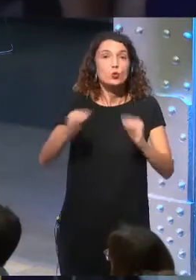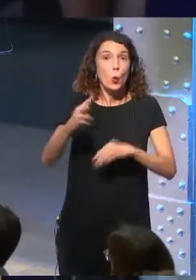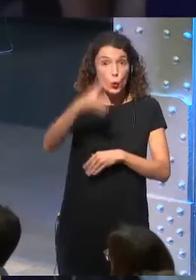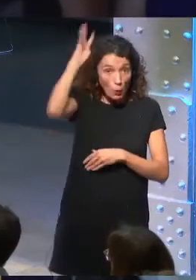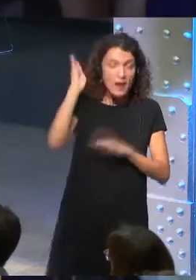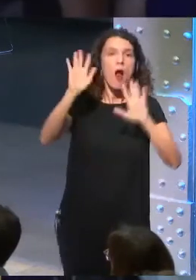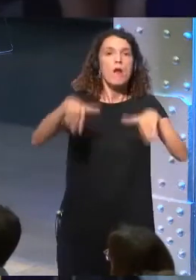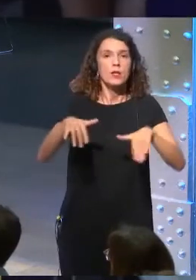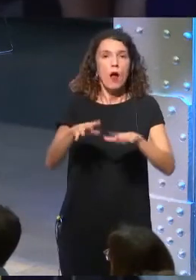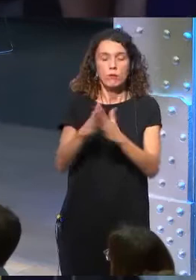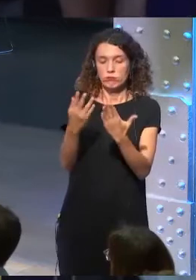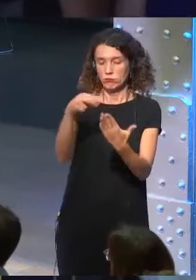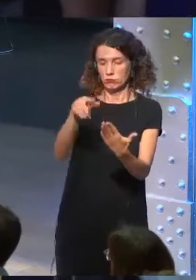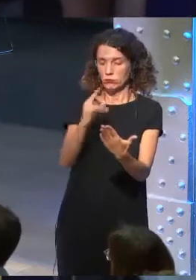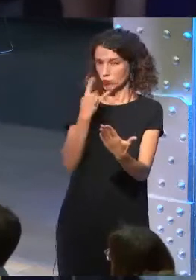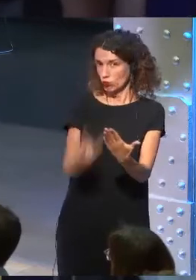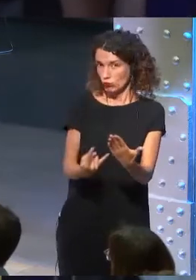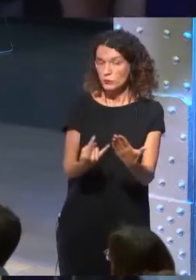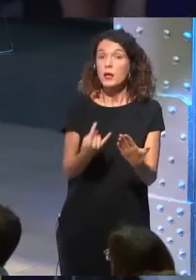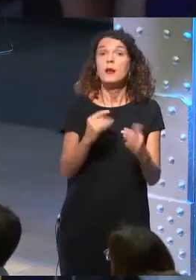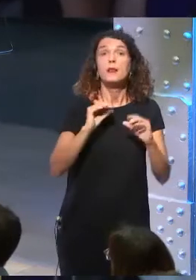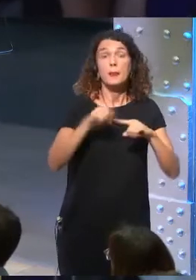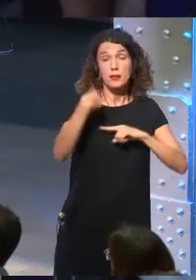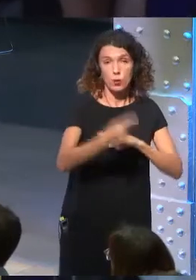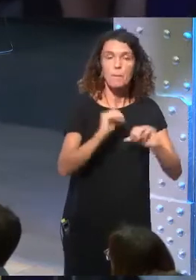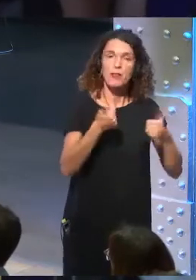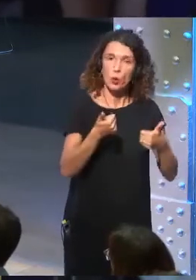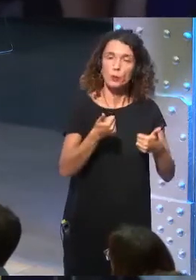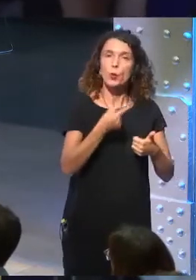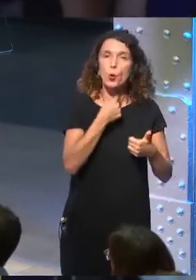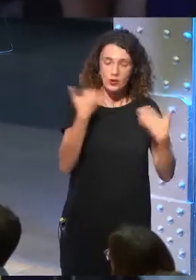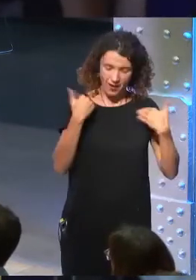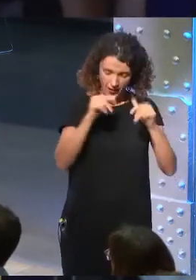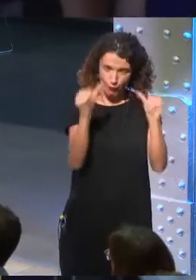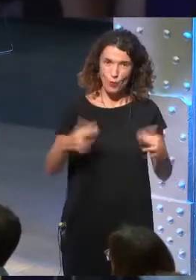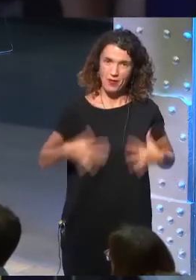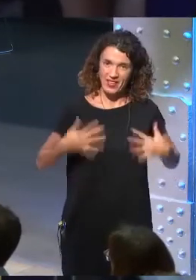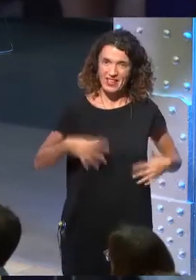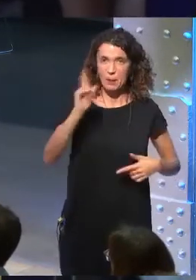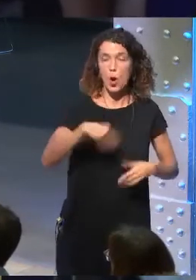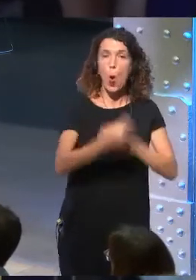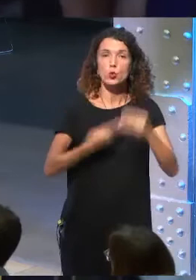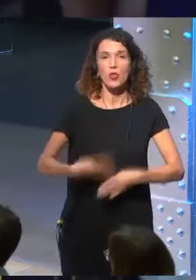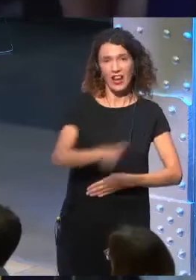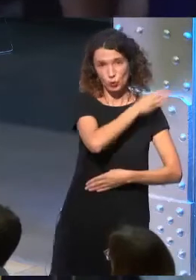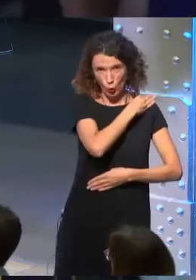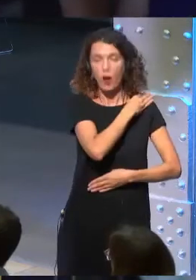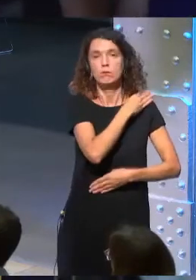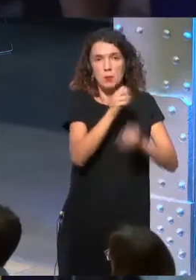language felt passion because of its eloquence. They started to like